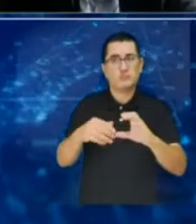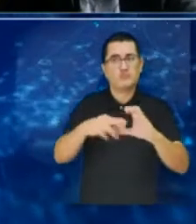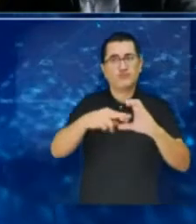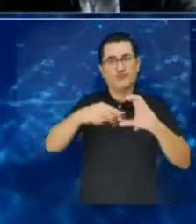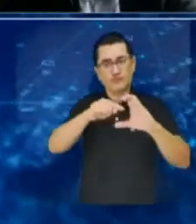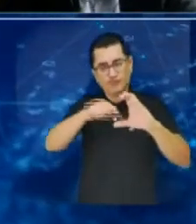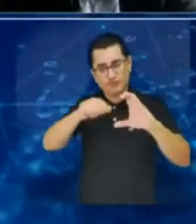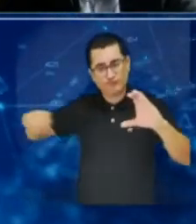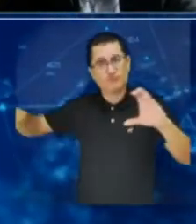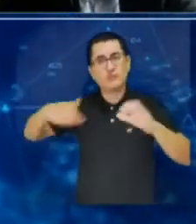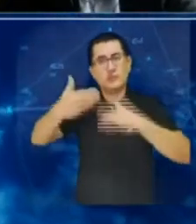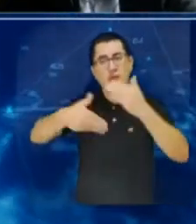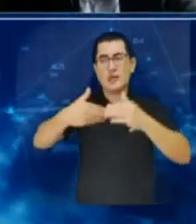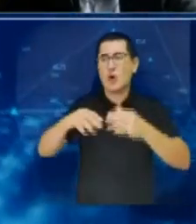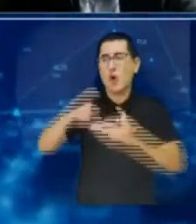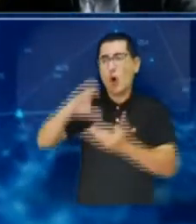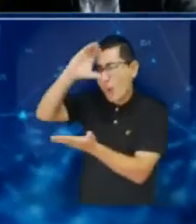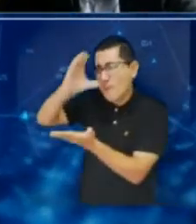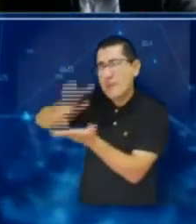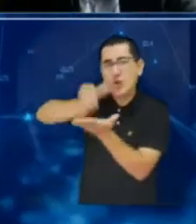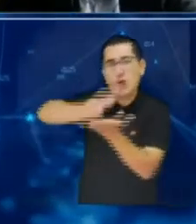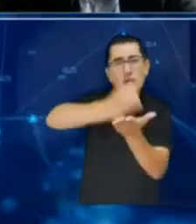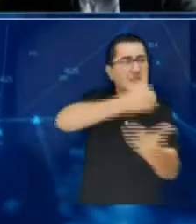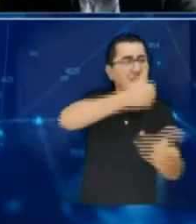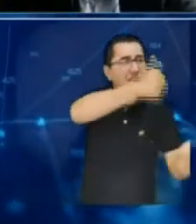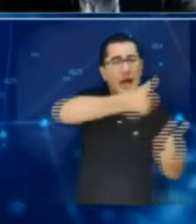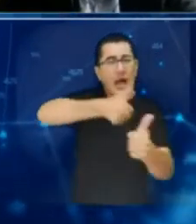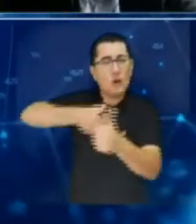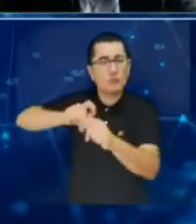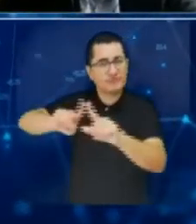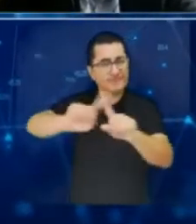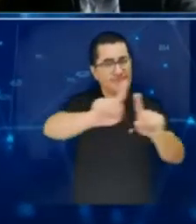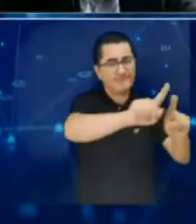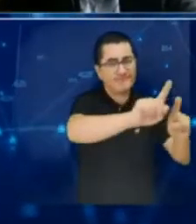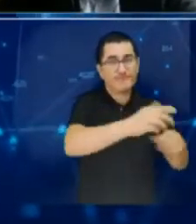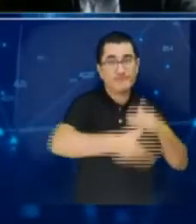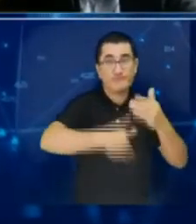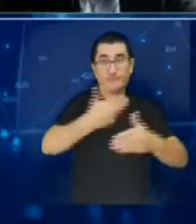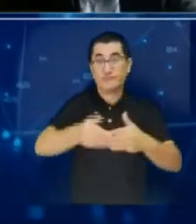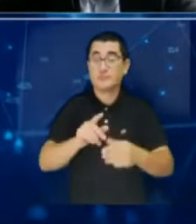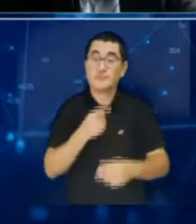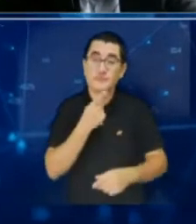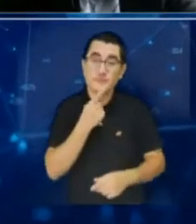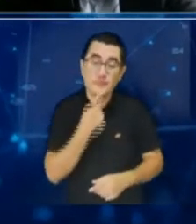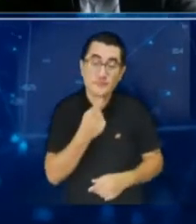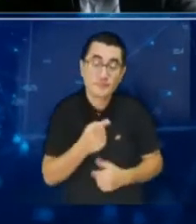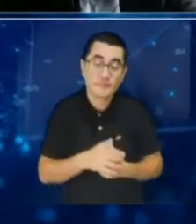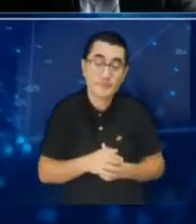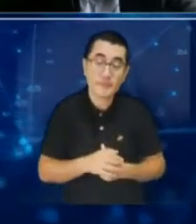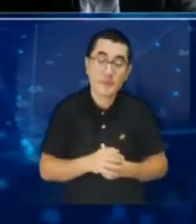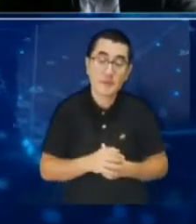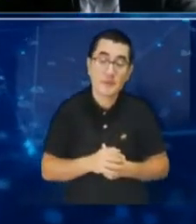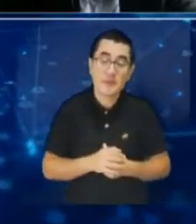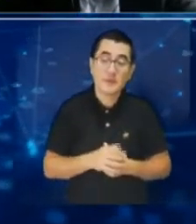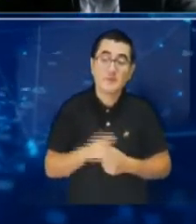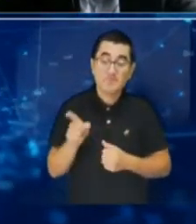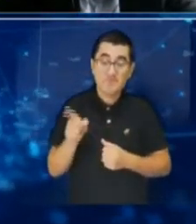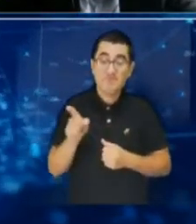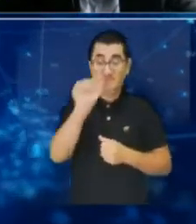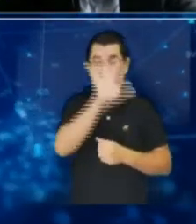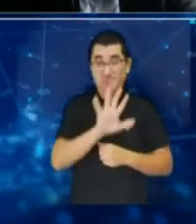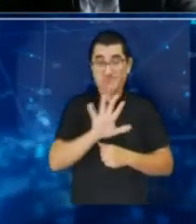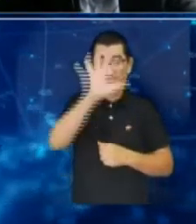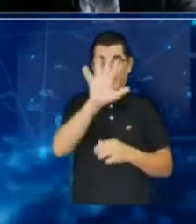localization, exchange of points of view, preliminary points of view, and suborbital vehicles. That